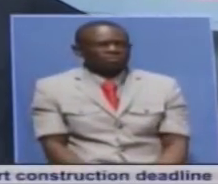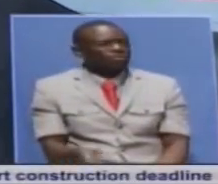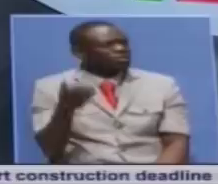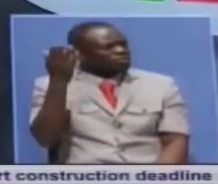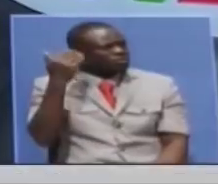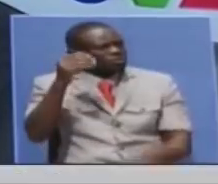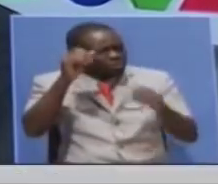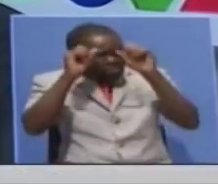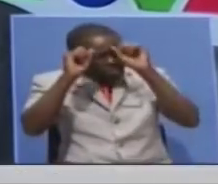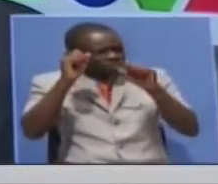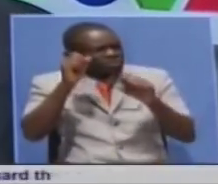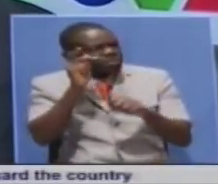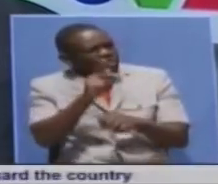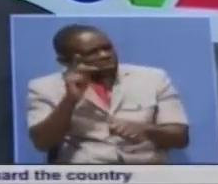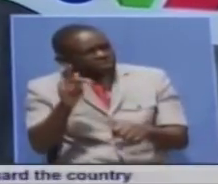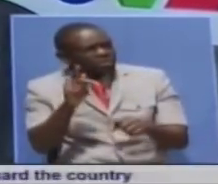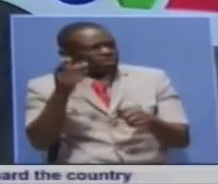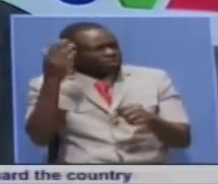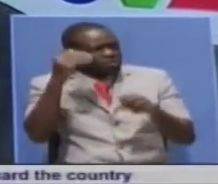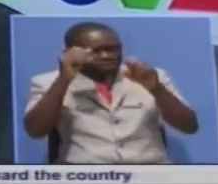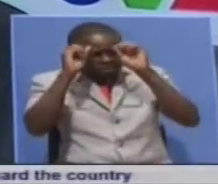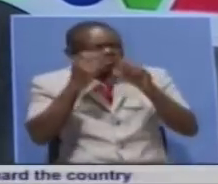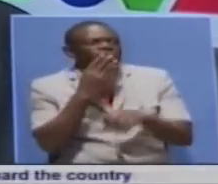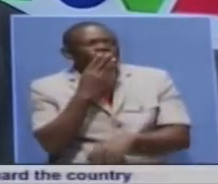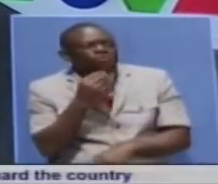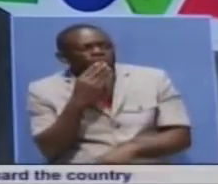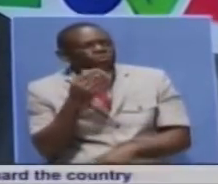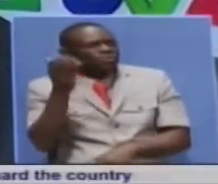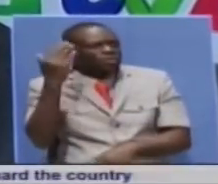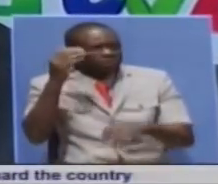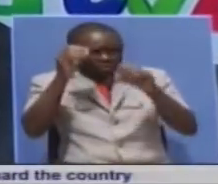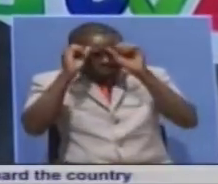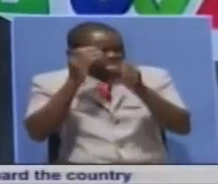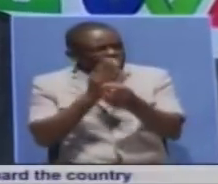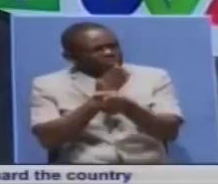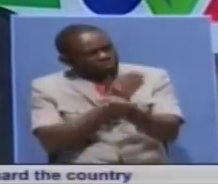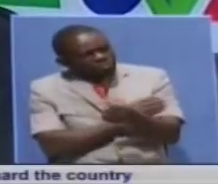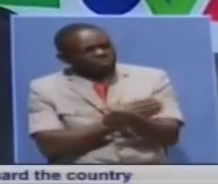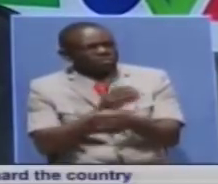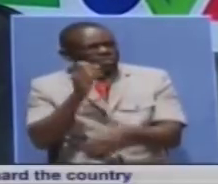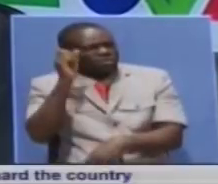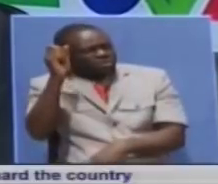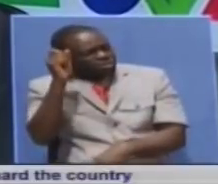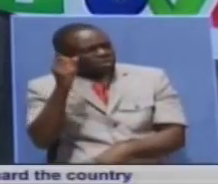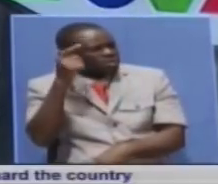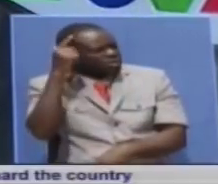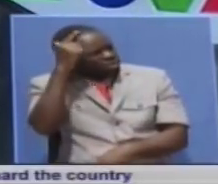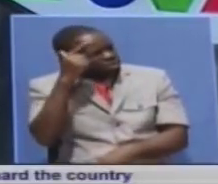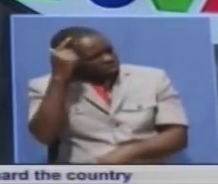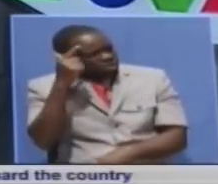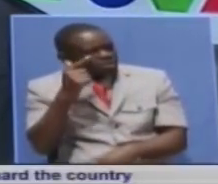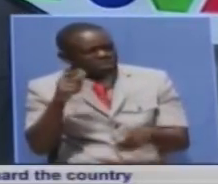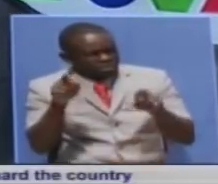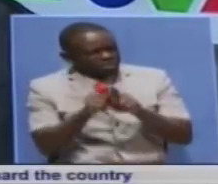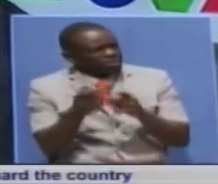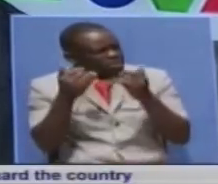Manawasa, President Banda, President Sata, and the current president. So we literally have everything